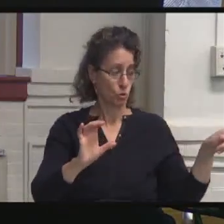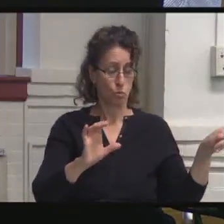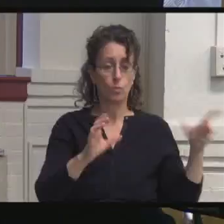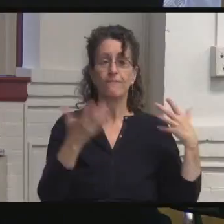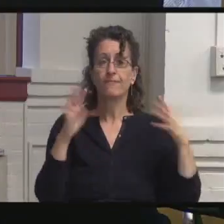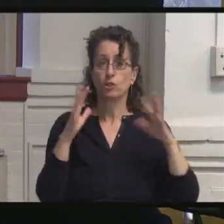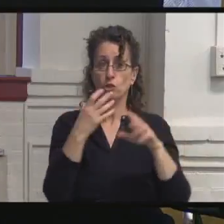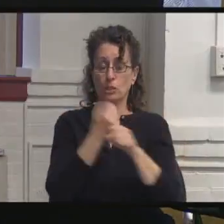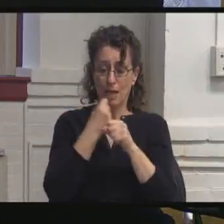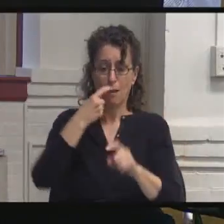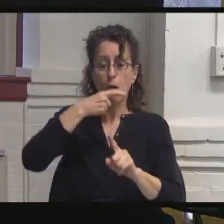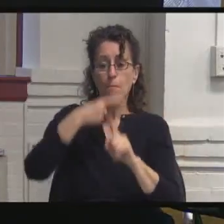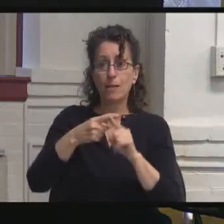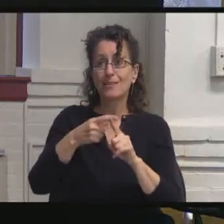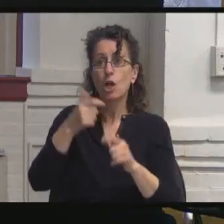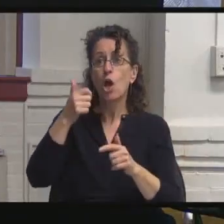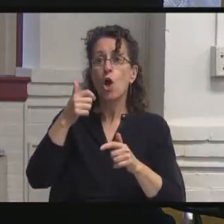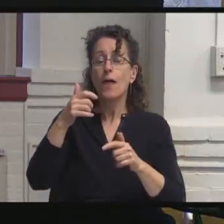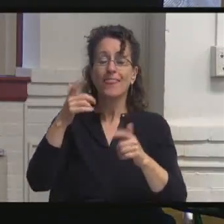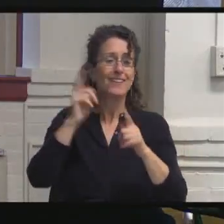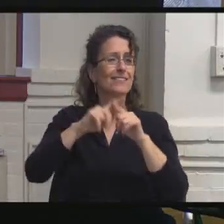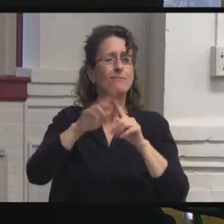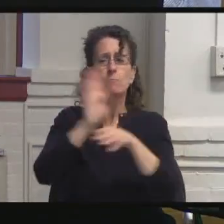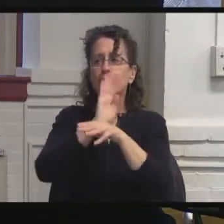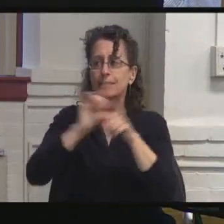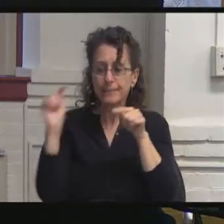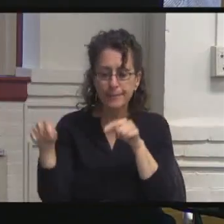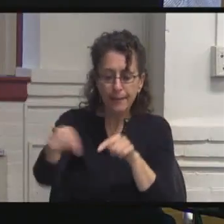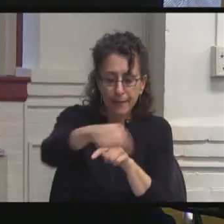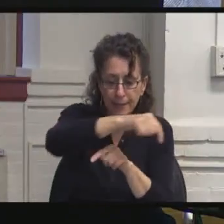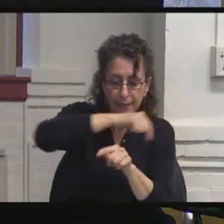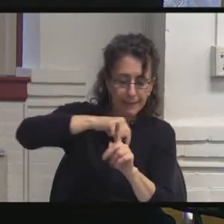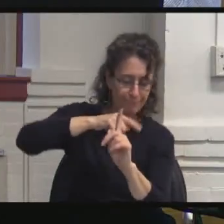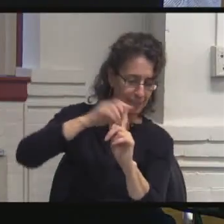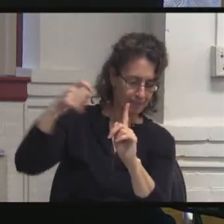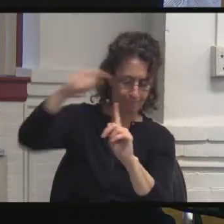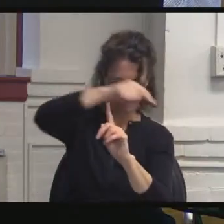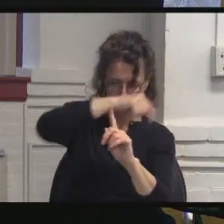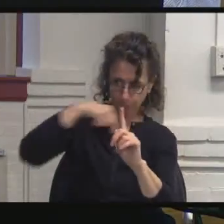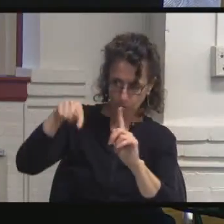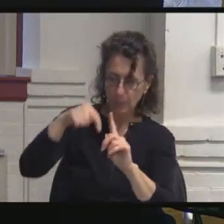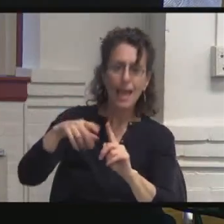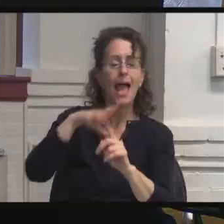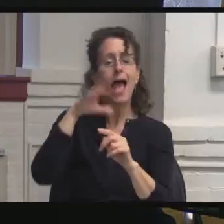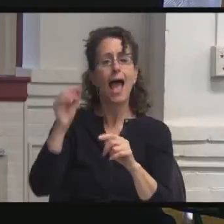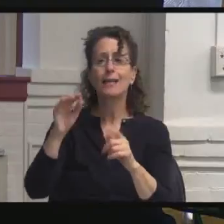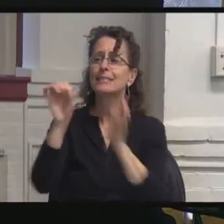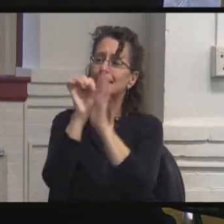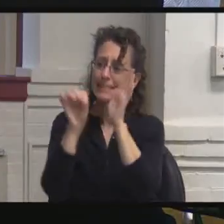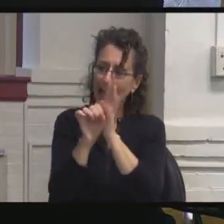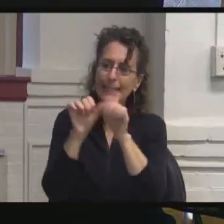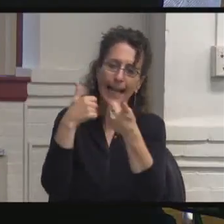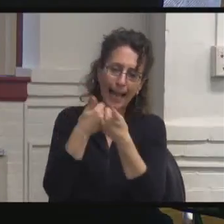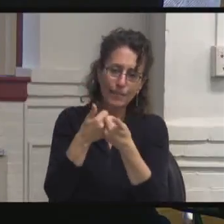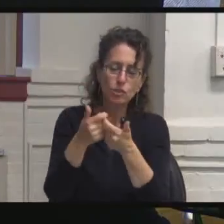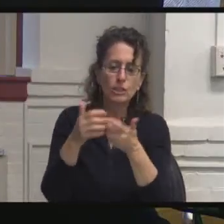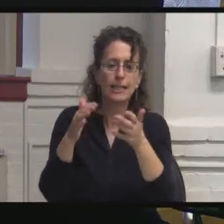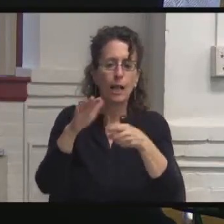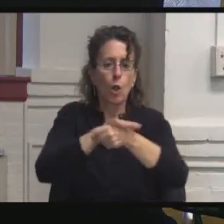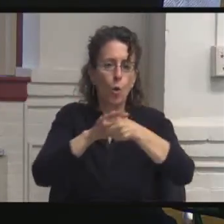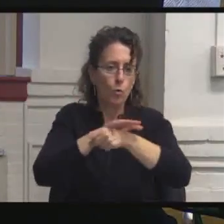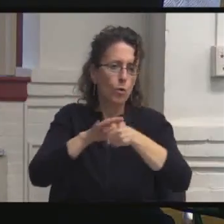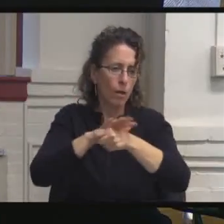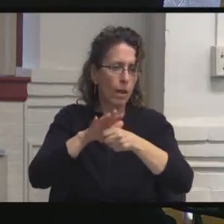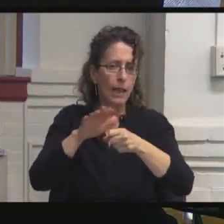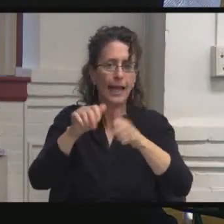and several state agencies, Department of Transportation, Public Service, Agency of Natural Resources. So and also the chance. And also the Windham Regional Commission.